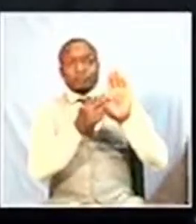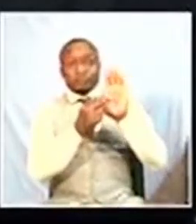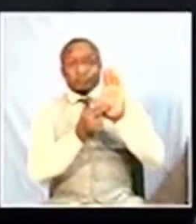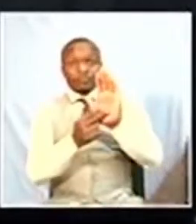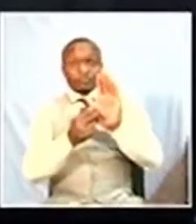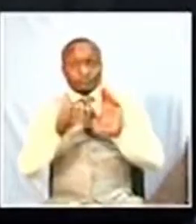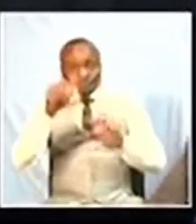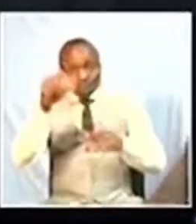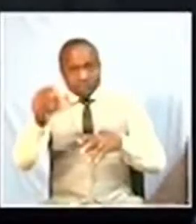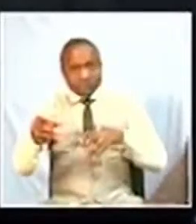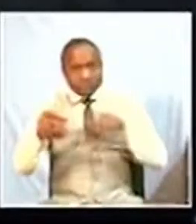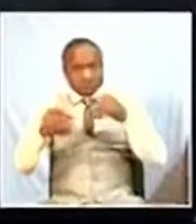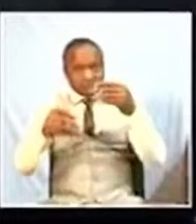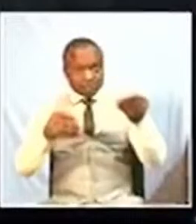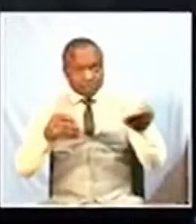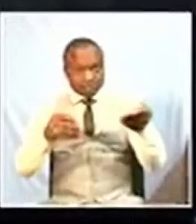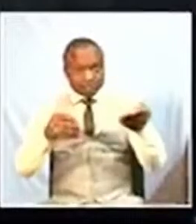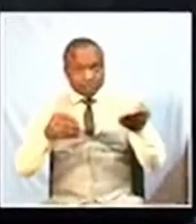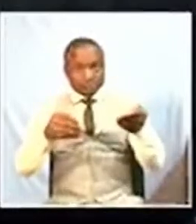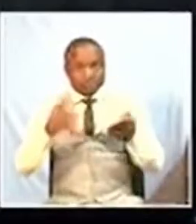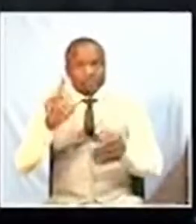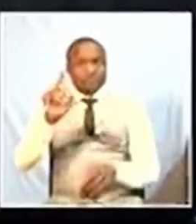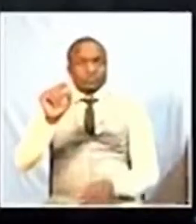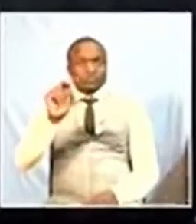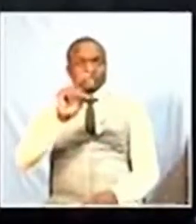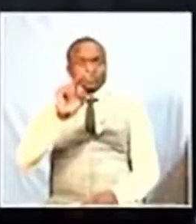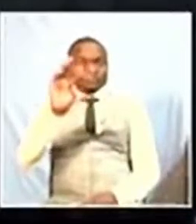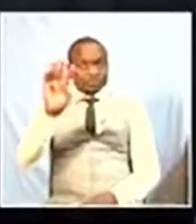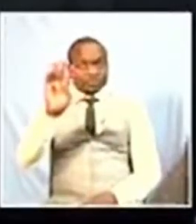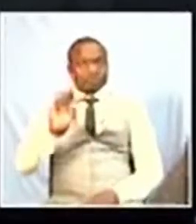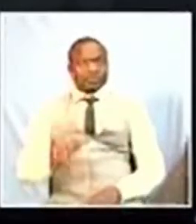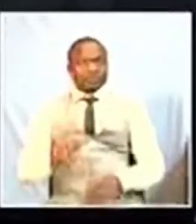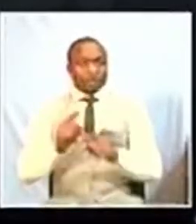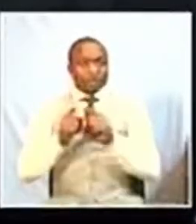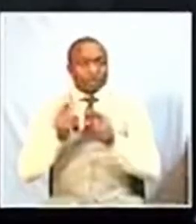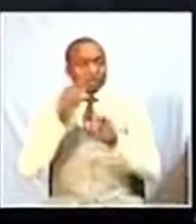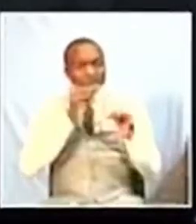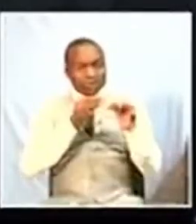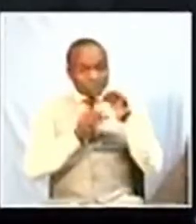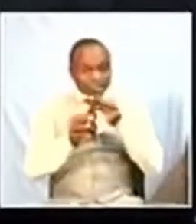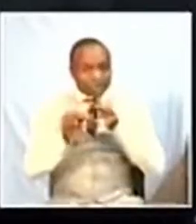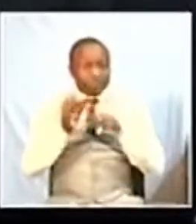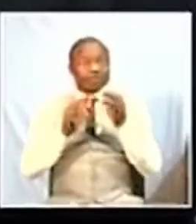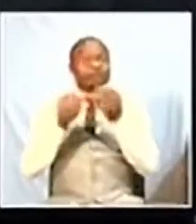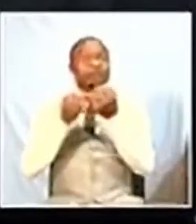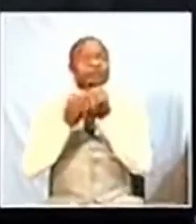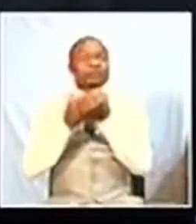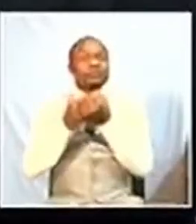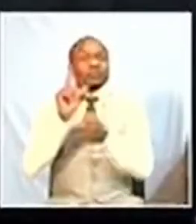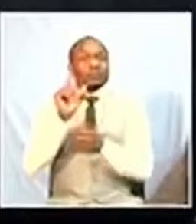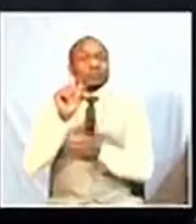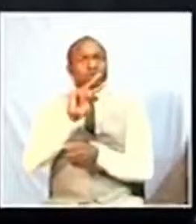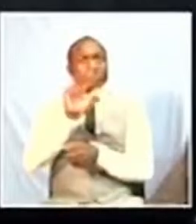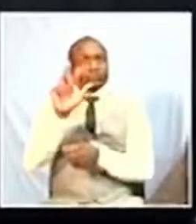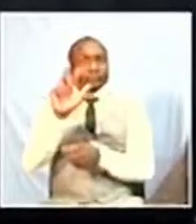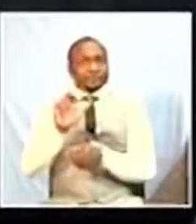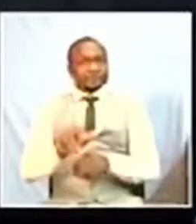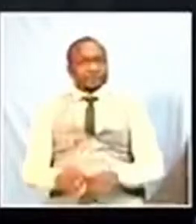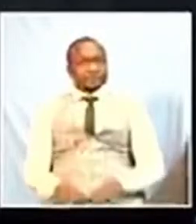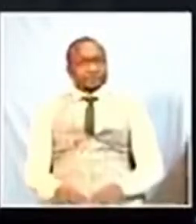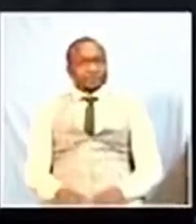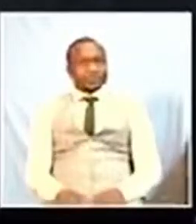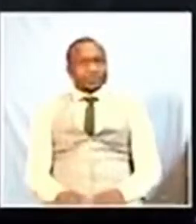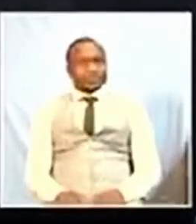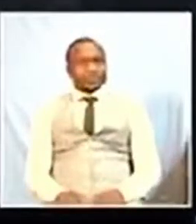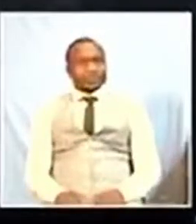expenditure incurred in 2024, but explaining the funding from 2023, of which